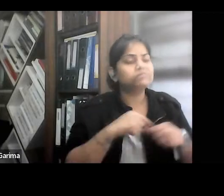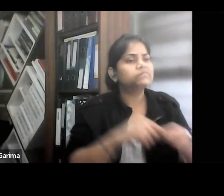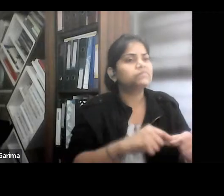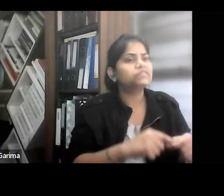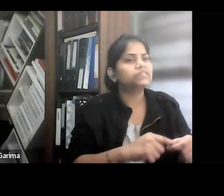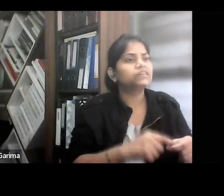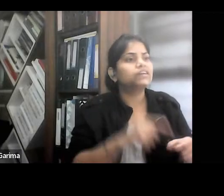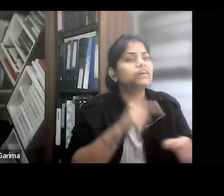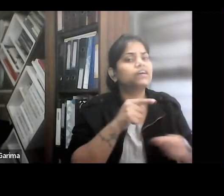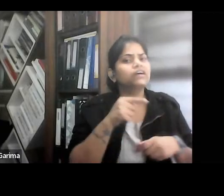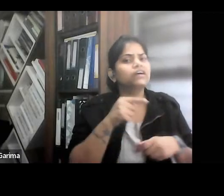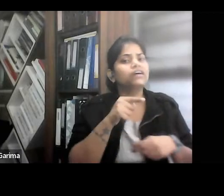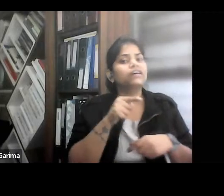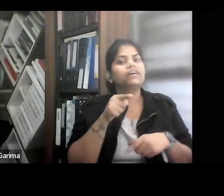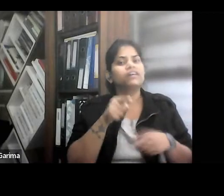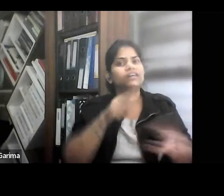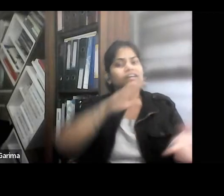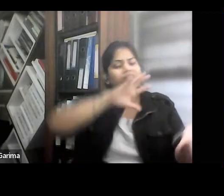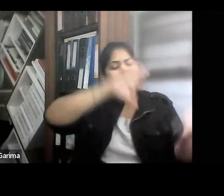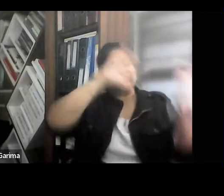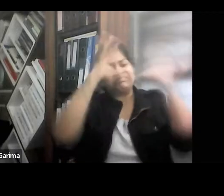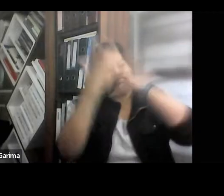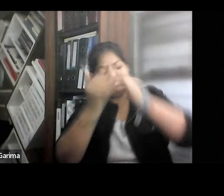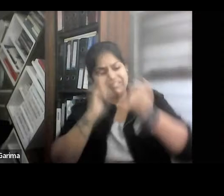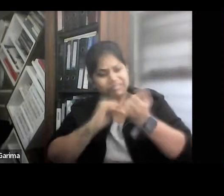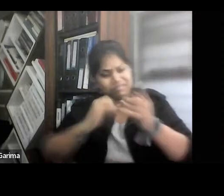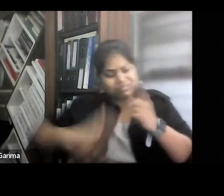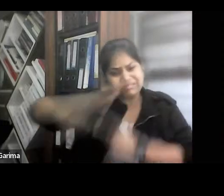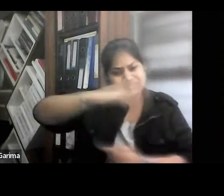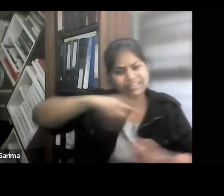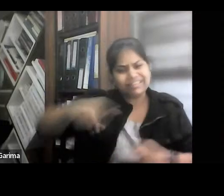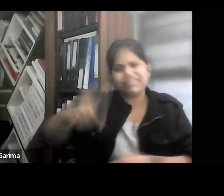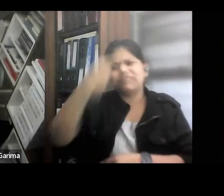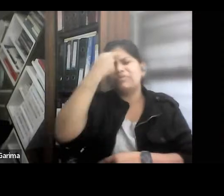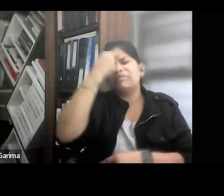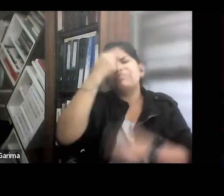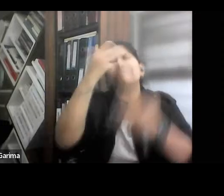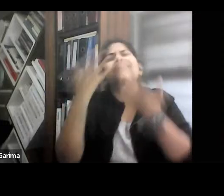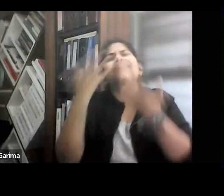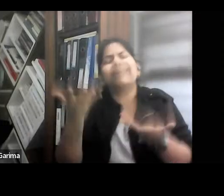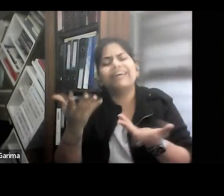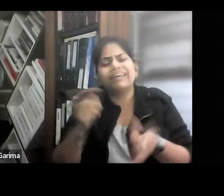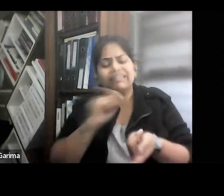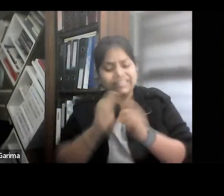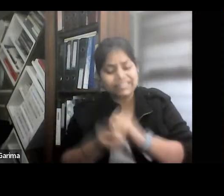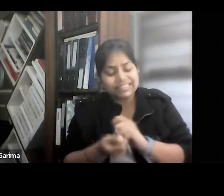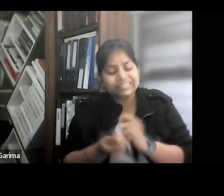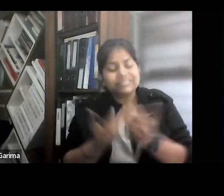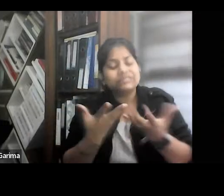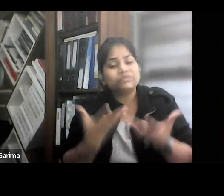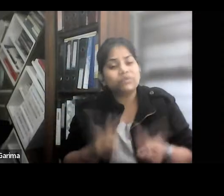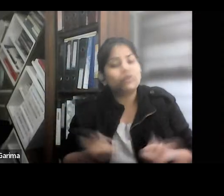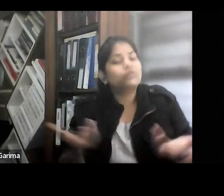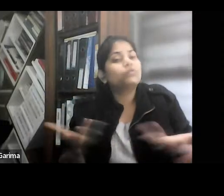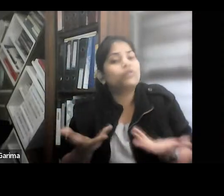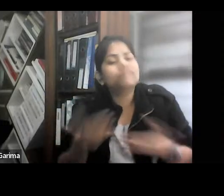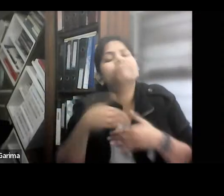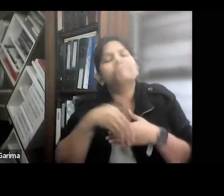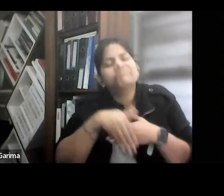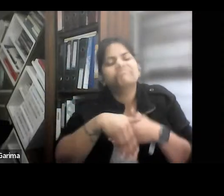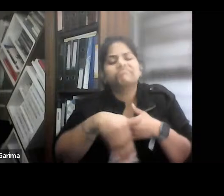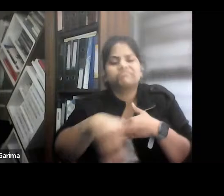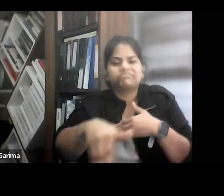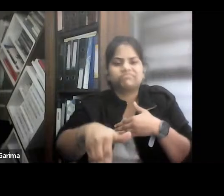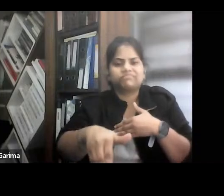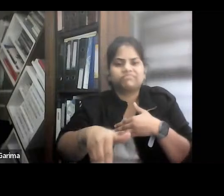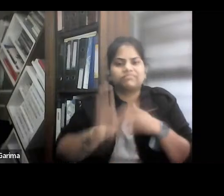with society? What needs to change?" and so on. And the